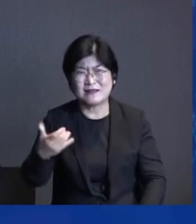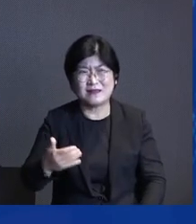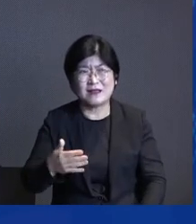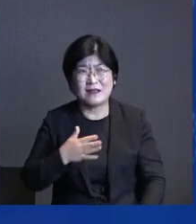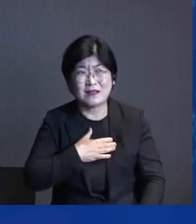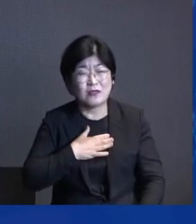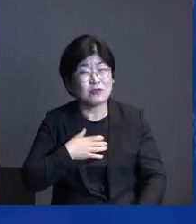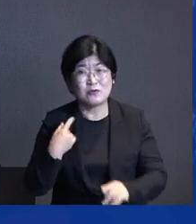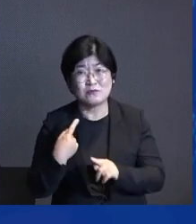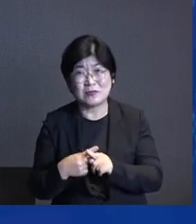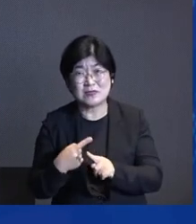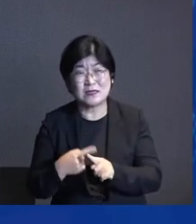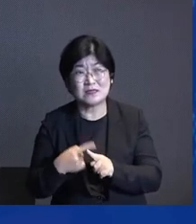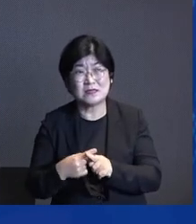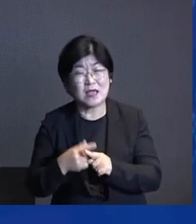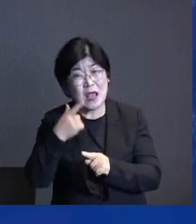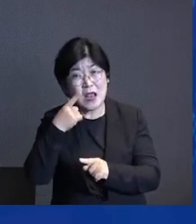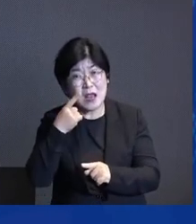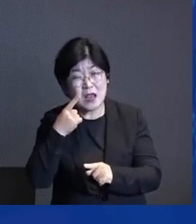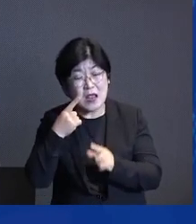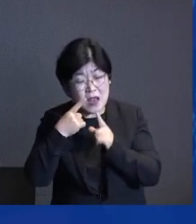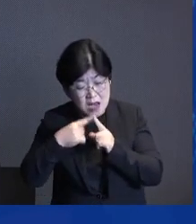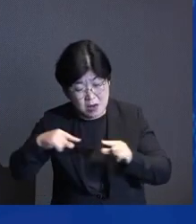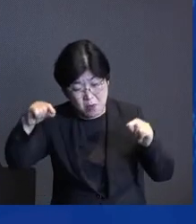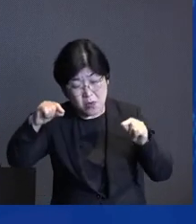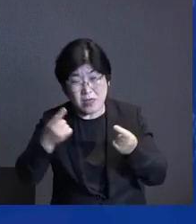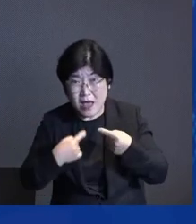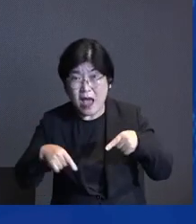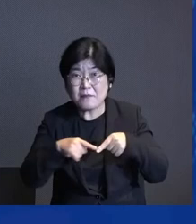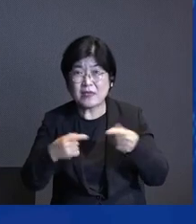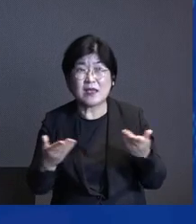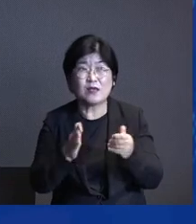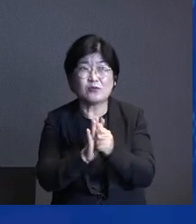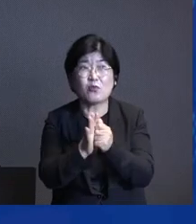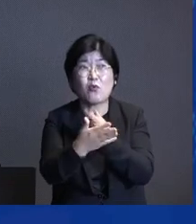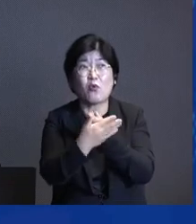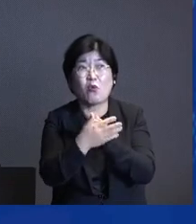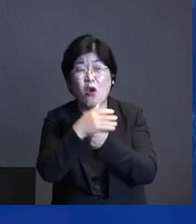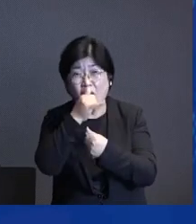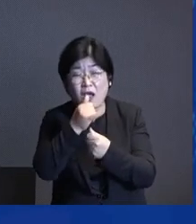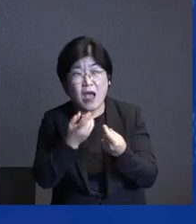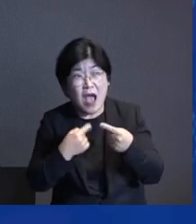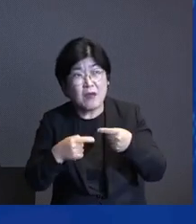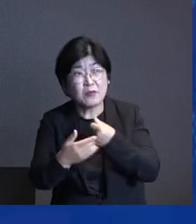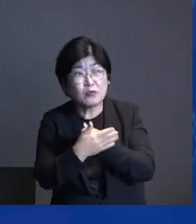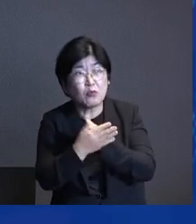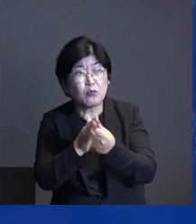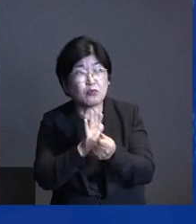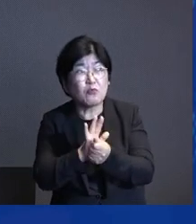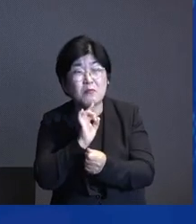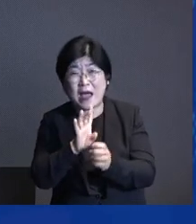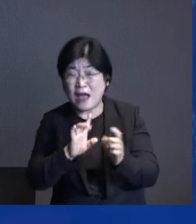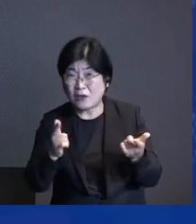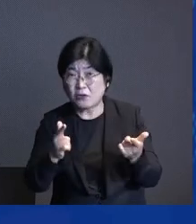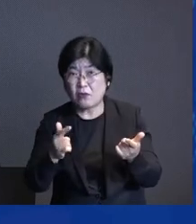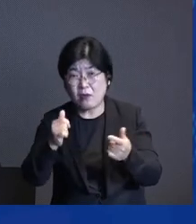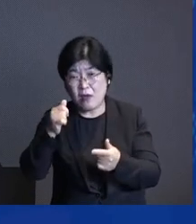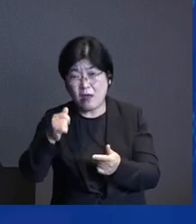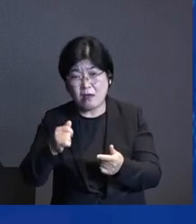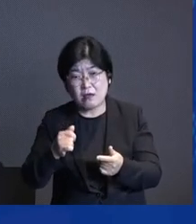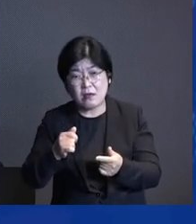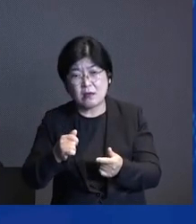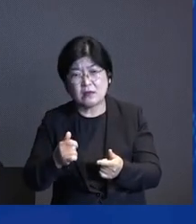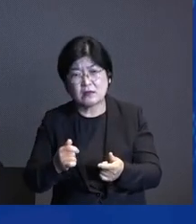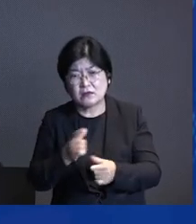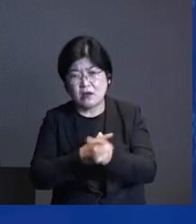Thailand and Japan. And I found that it's not only working together, but we have to collaborate. It's bigger than the working,